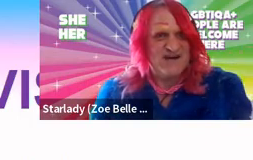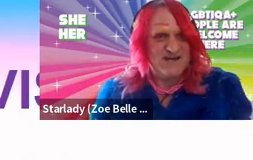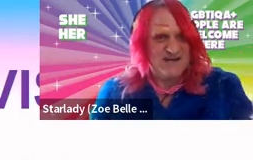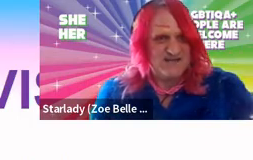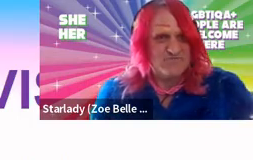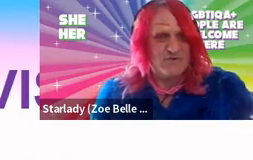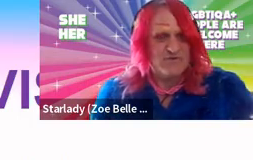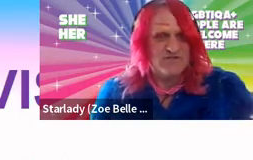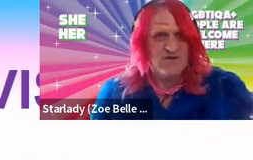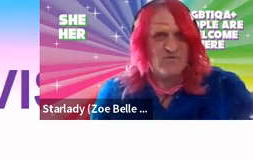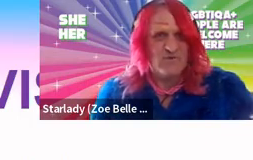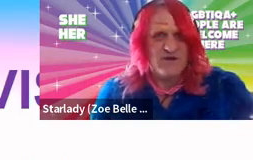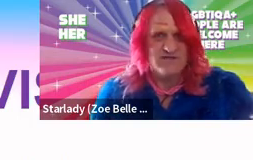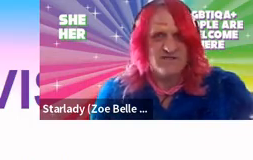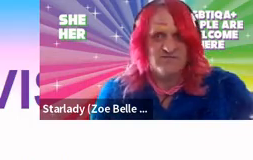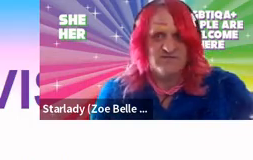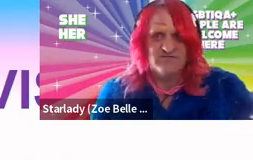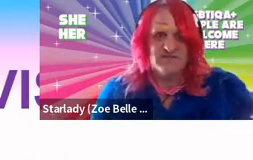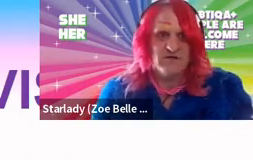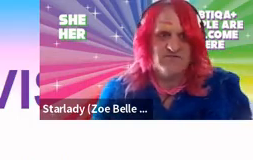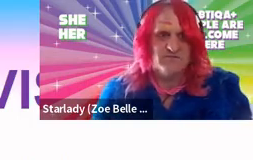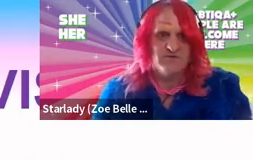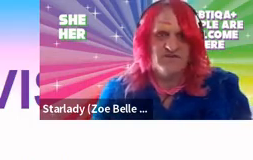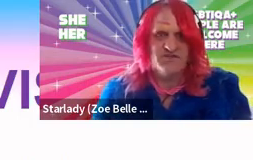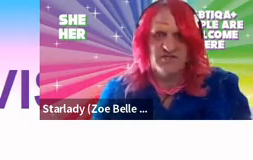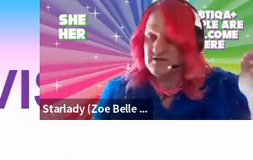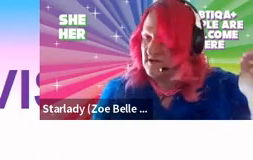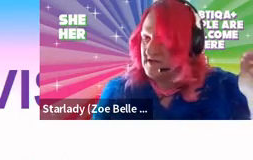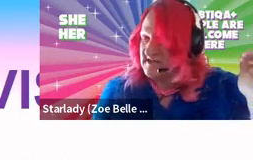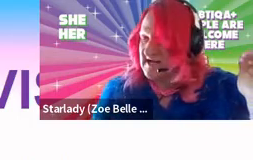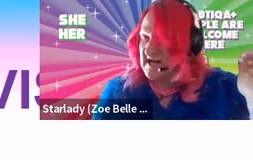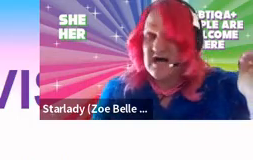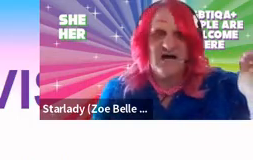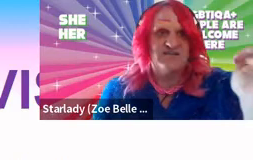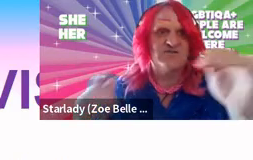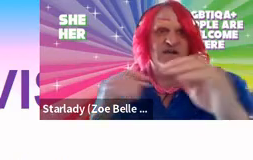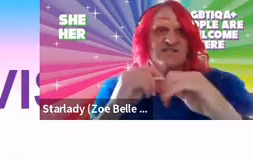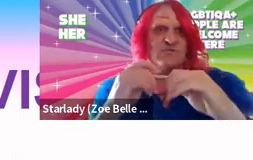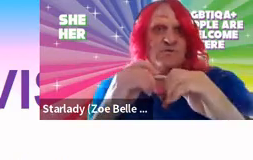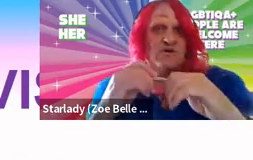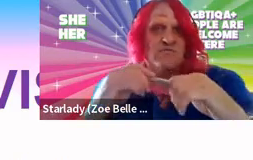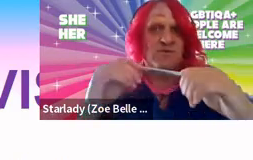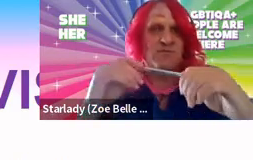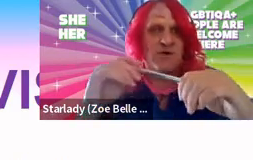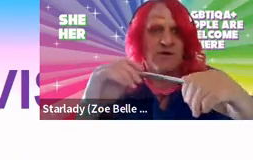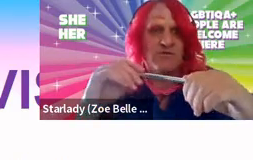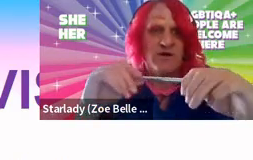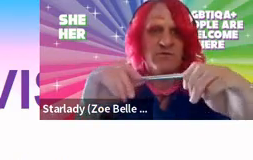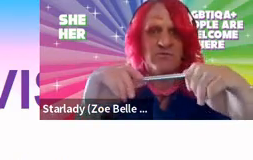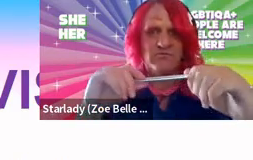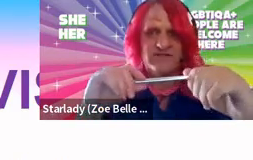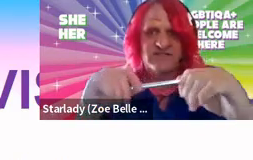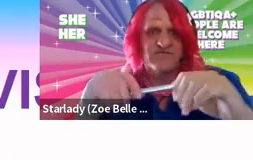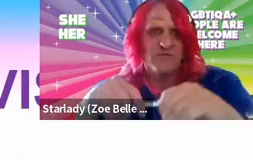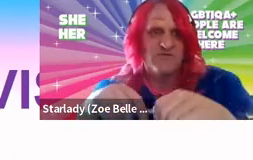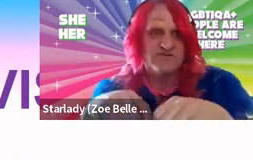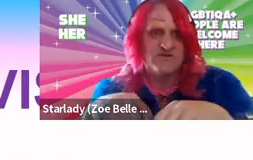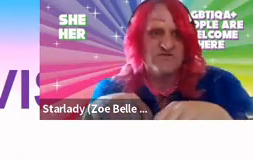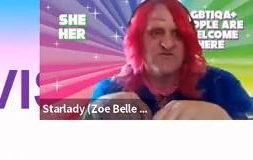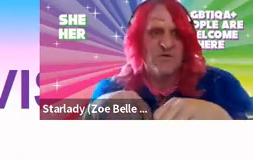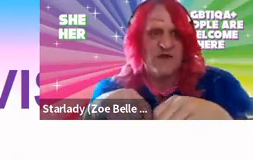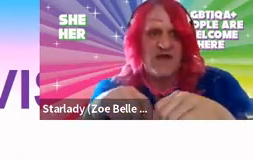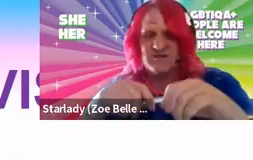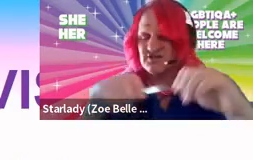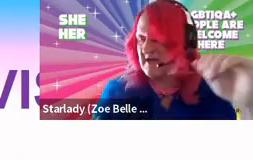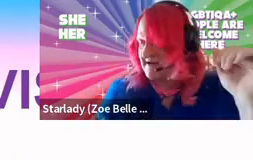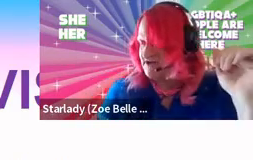So it is important to be aware in terms of service provision that trans women may be put in incredible risk from the